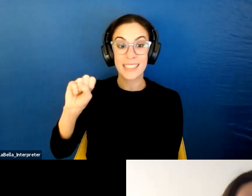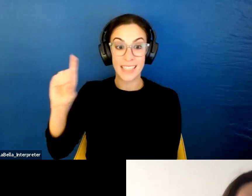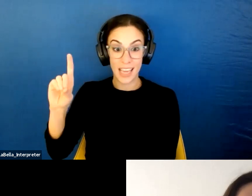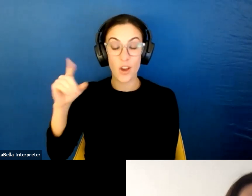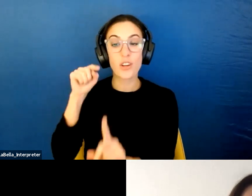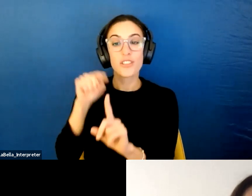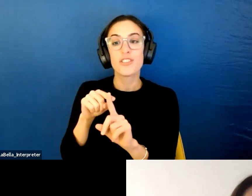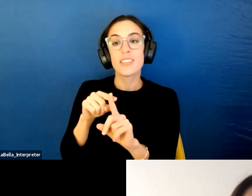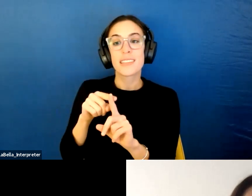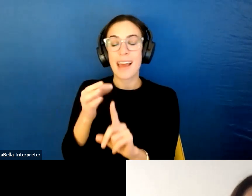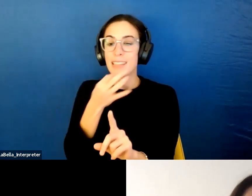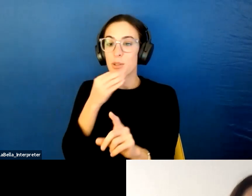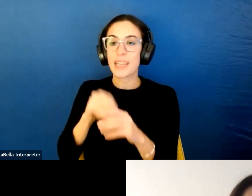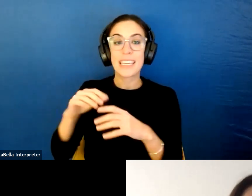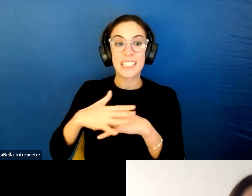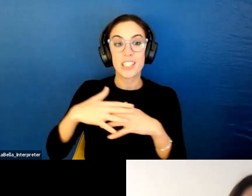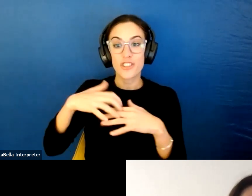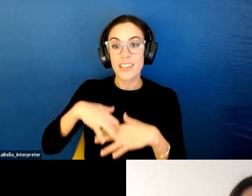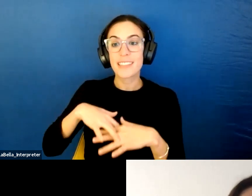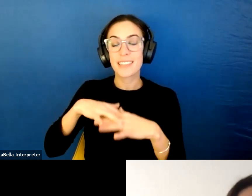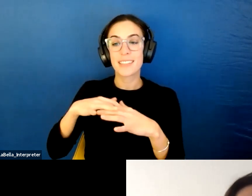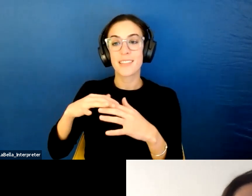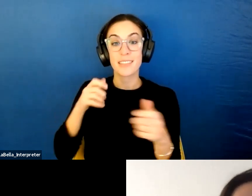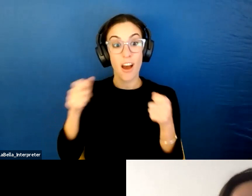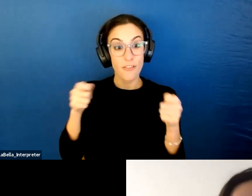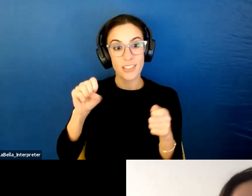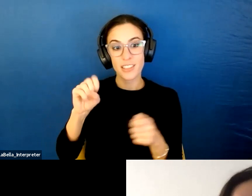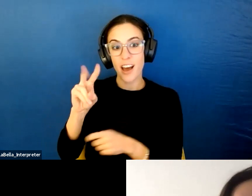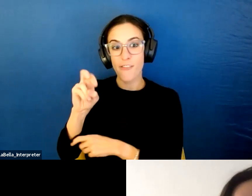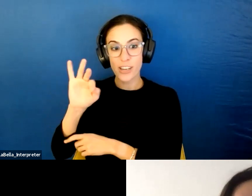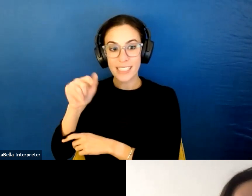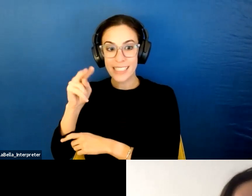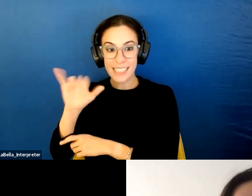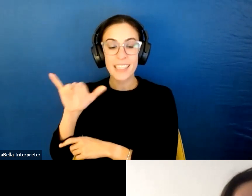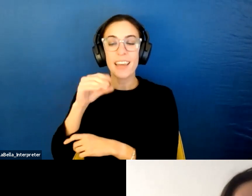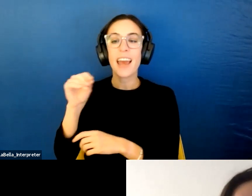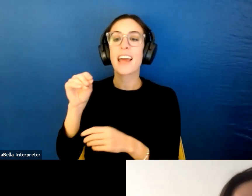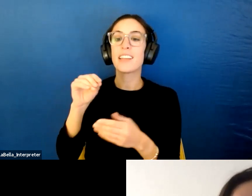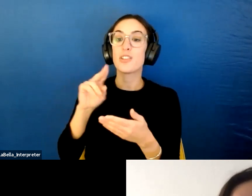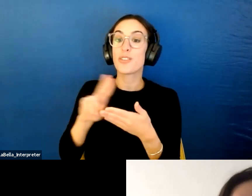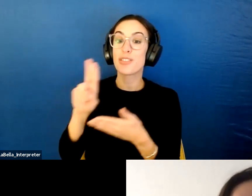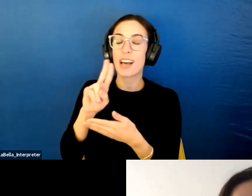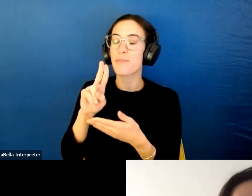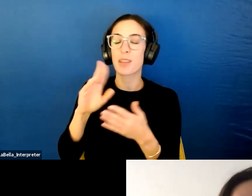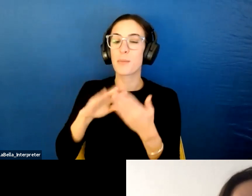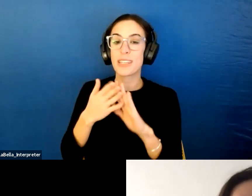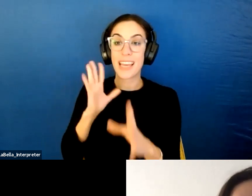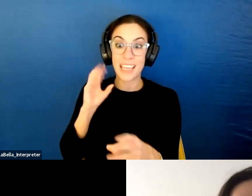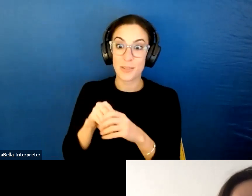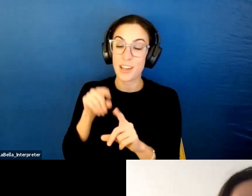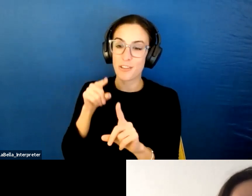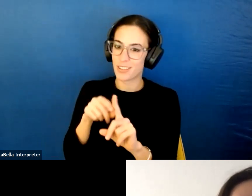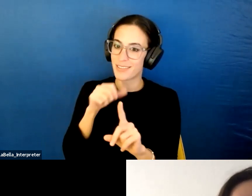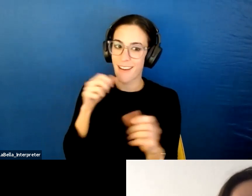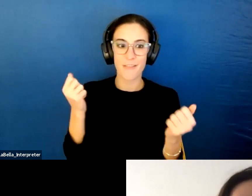Indigenous sovereignty, as well as community engagement. And let me tell you, she does not shy away from those